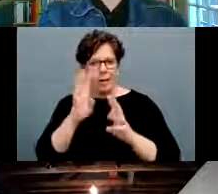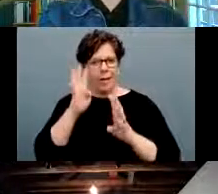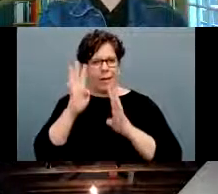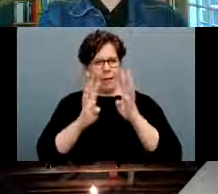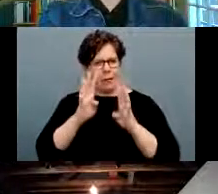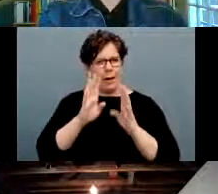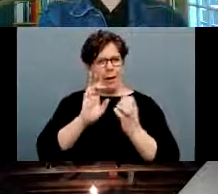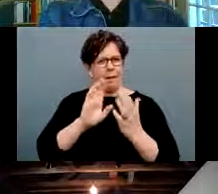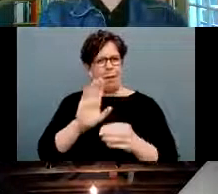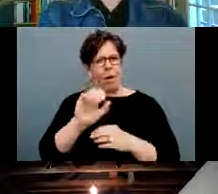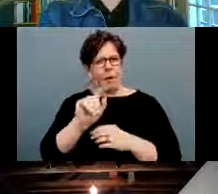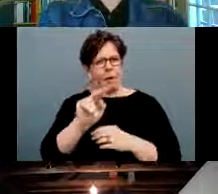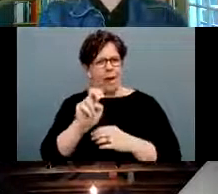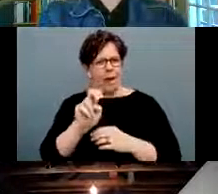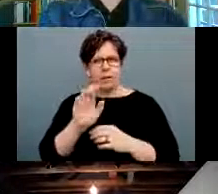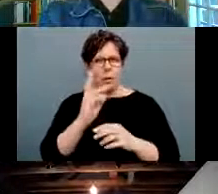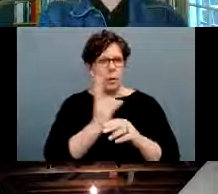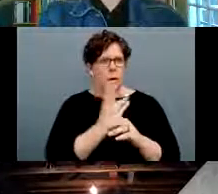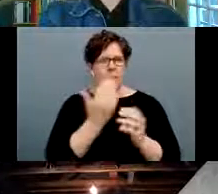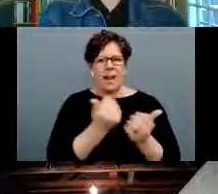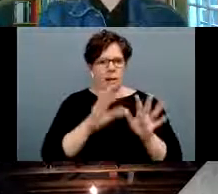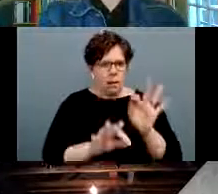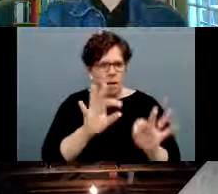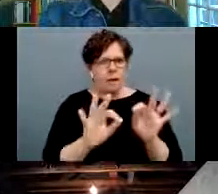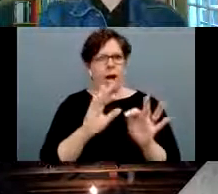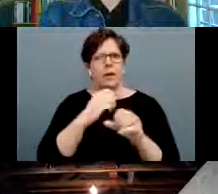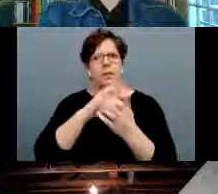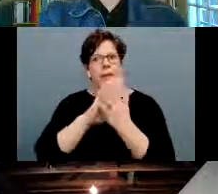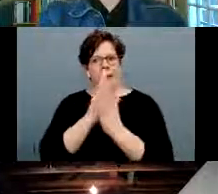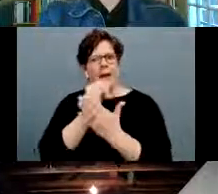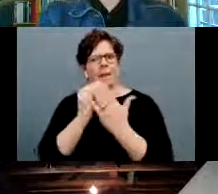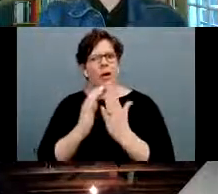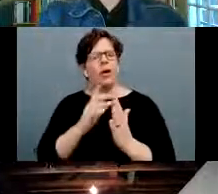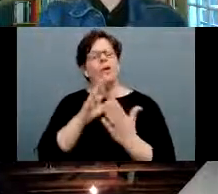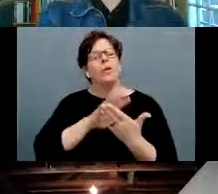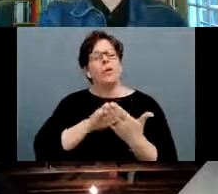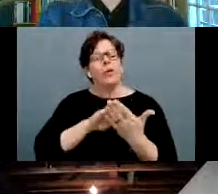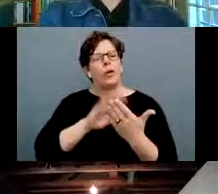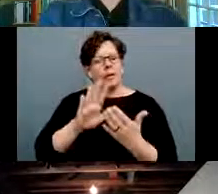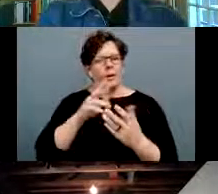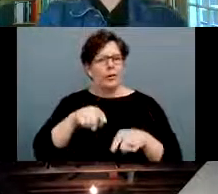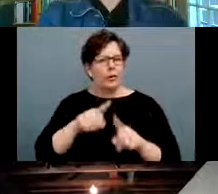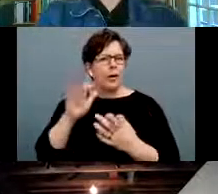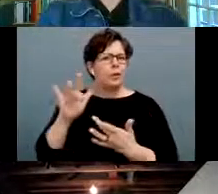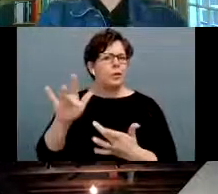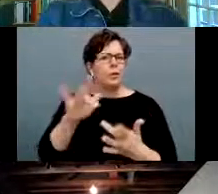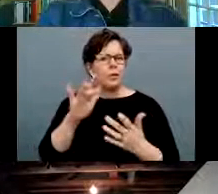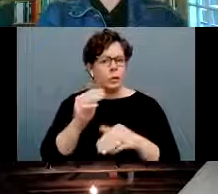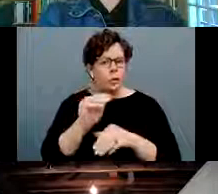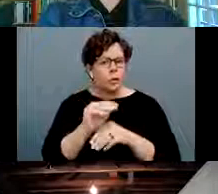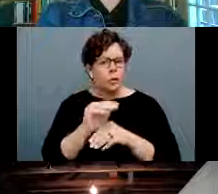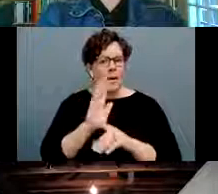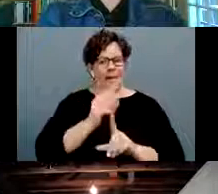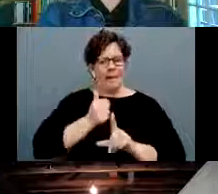employ literally anything to make his art. You will learn on your tour this evening the other wonderful narratives around this self-determined